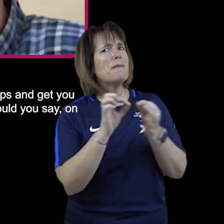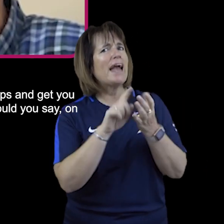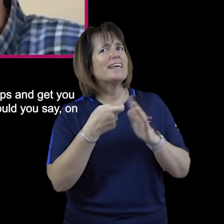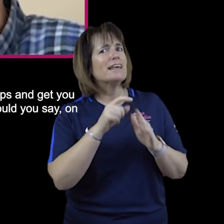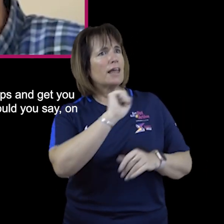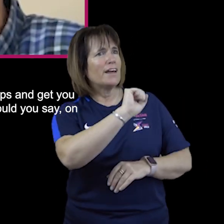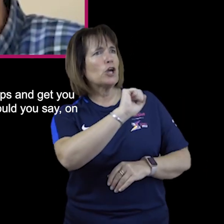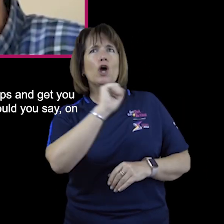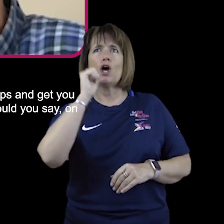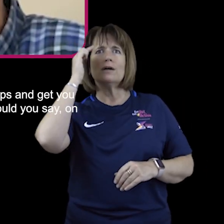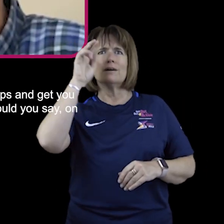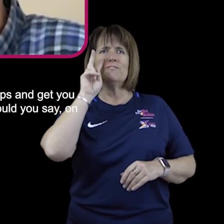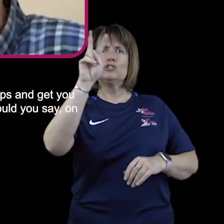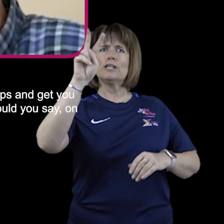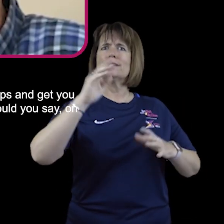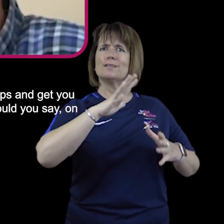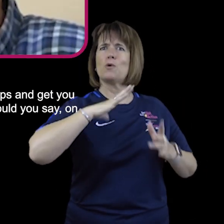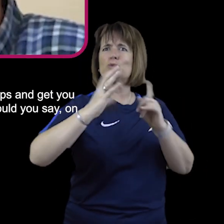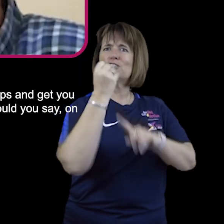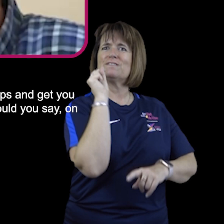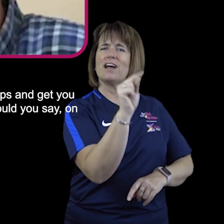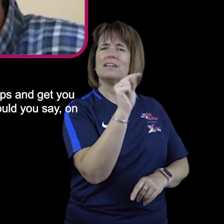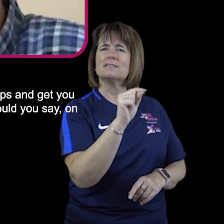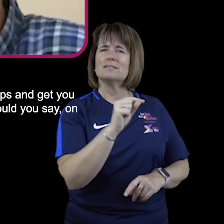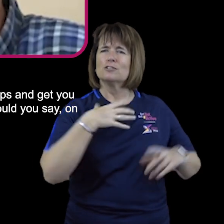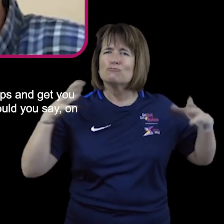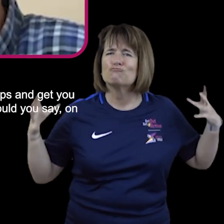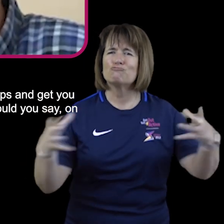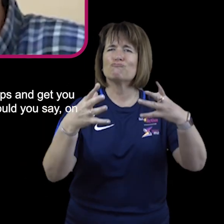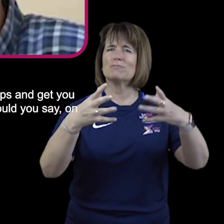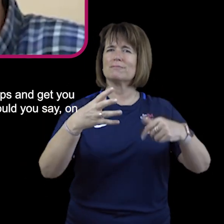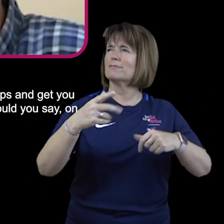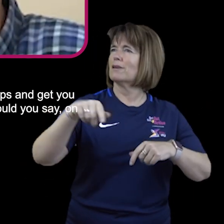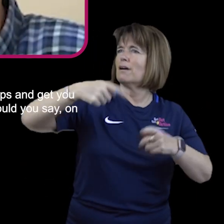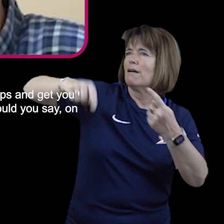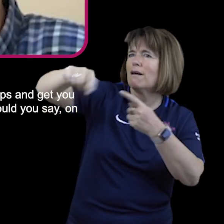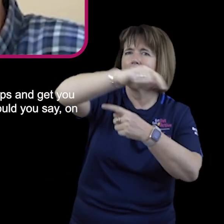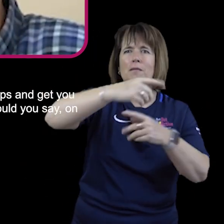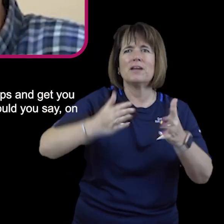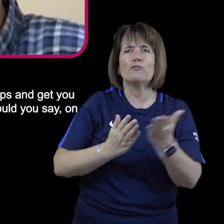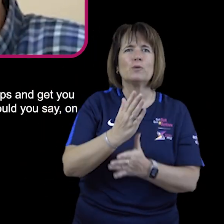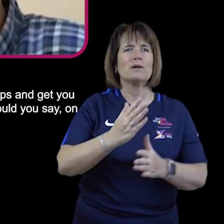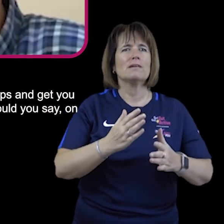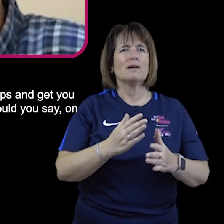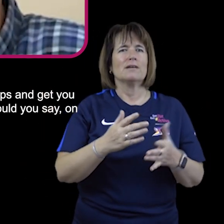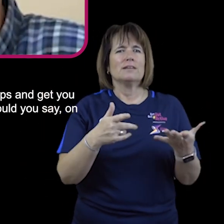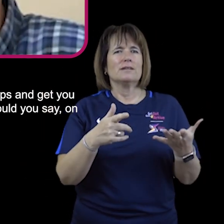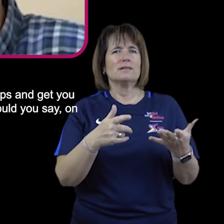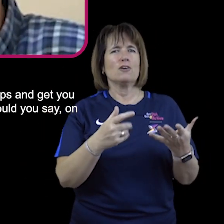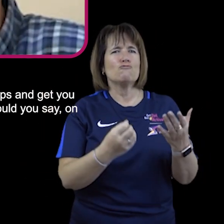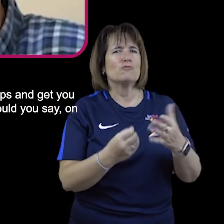to Becky, this was her kind of vision. Yes. To rally the troops and get through. But